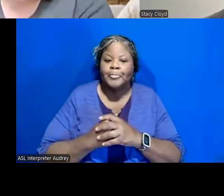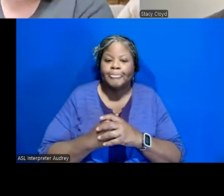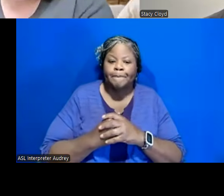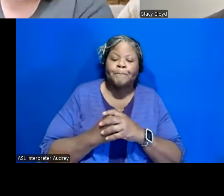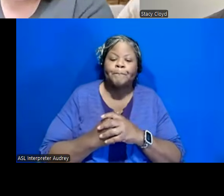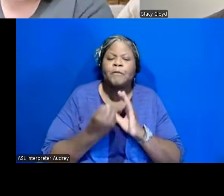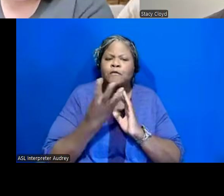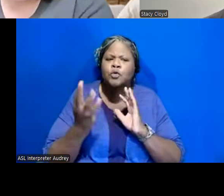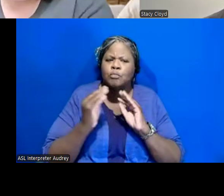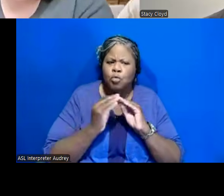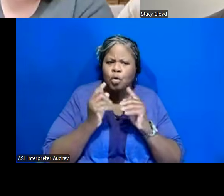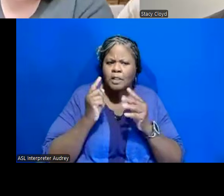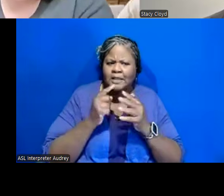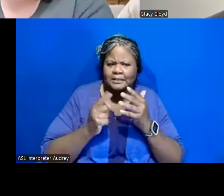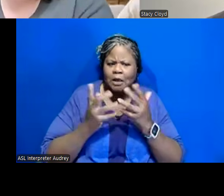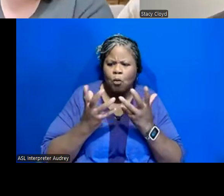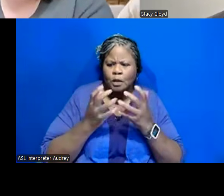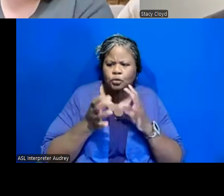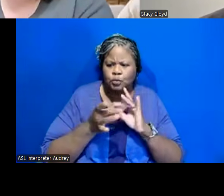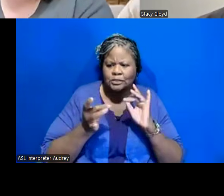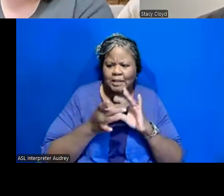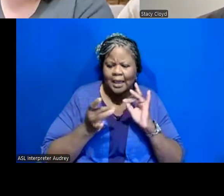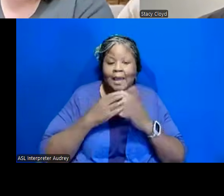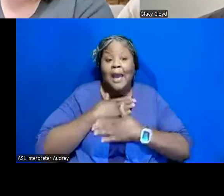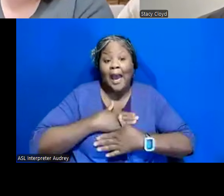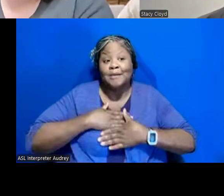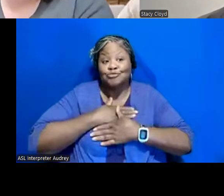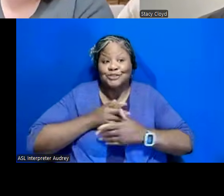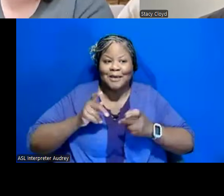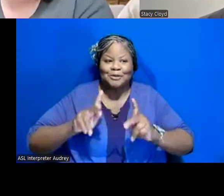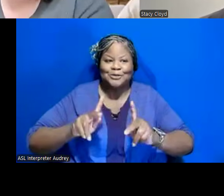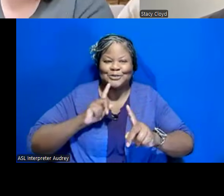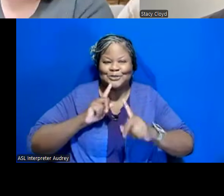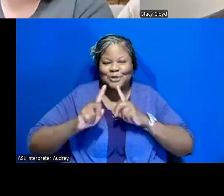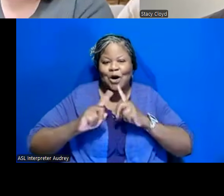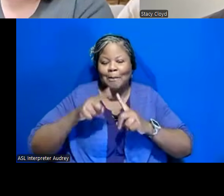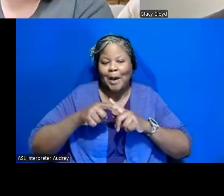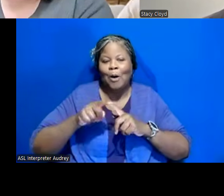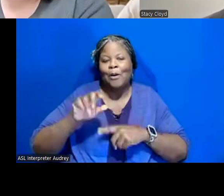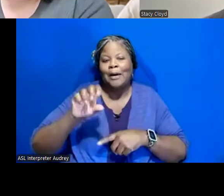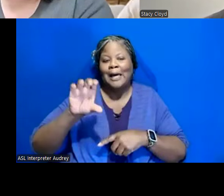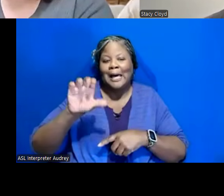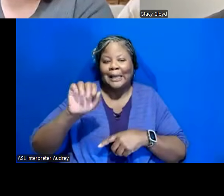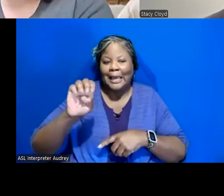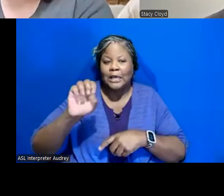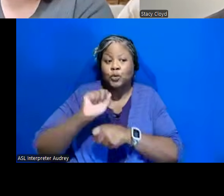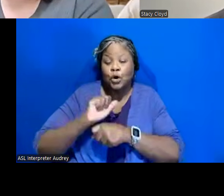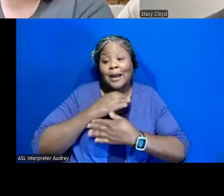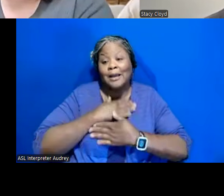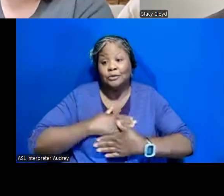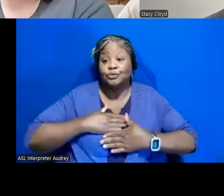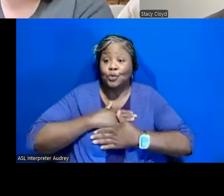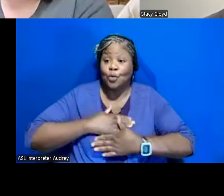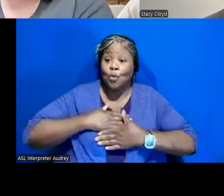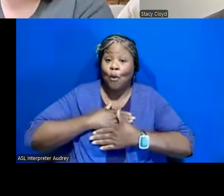Just a couple more things I want to say, and I really appreciate this opportunity to talk about casework. It's something I really enjoy and